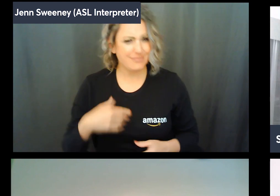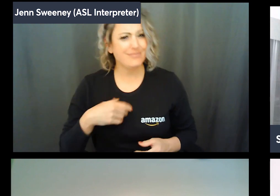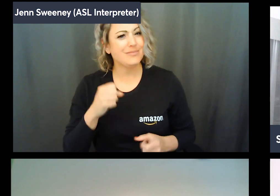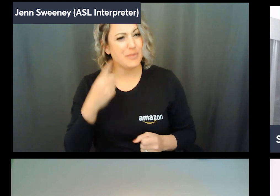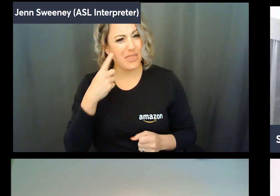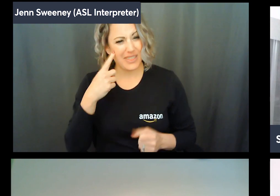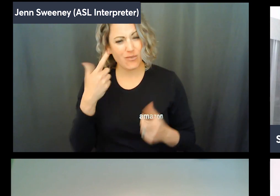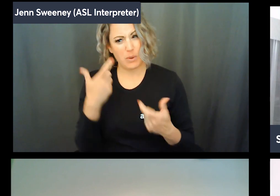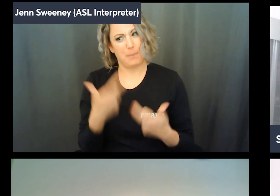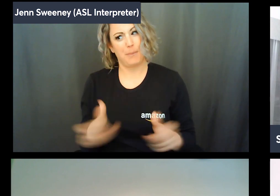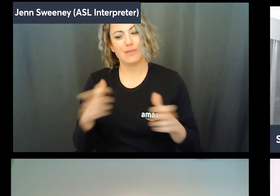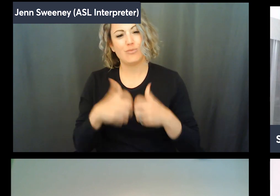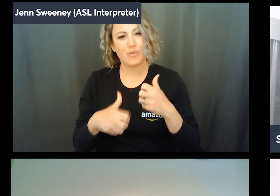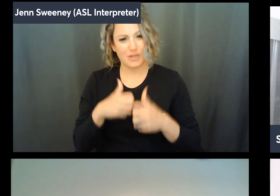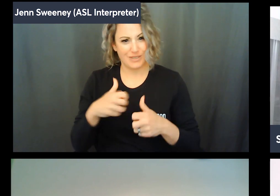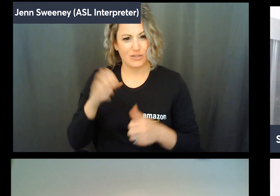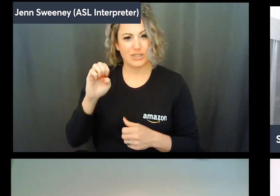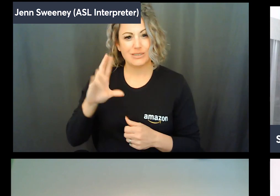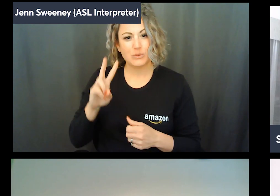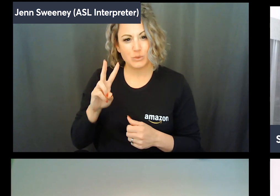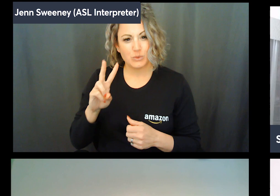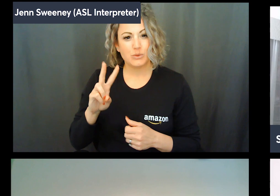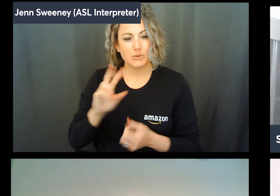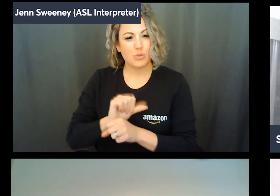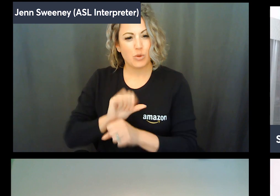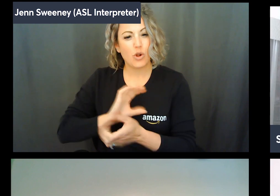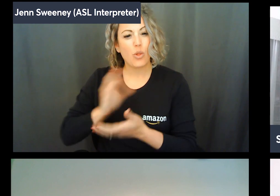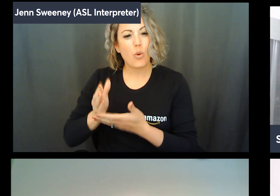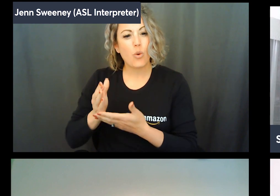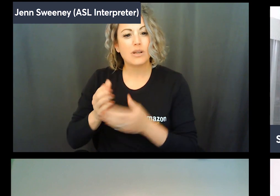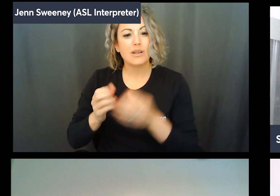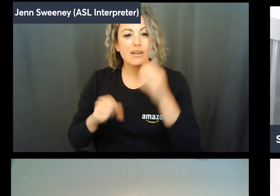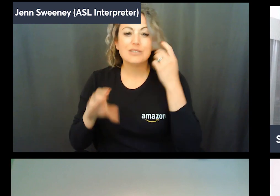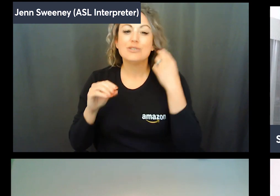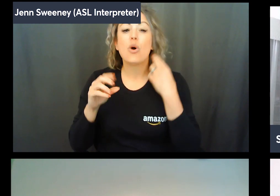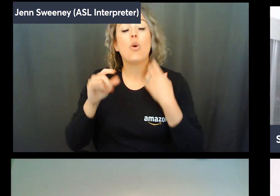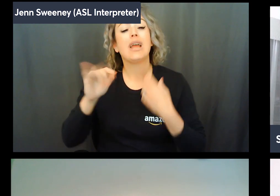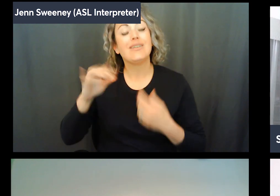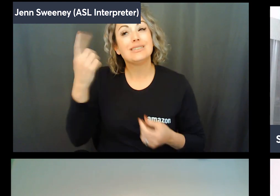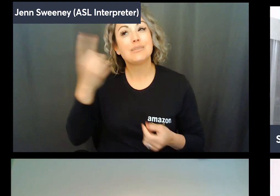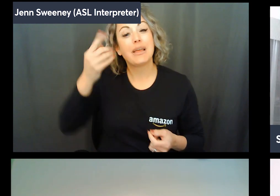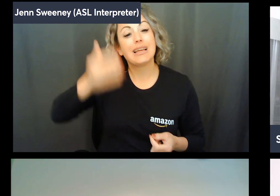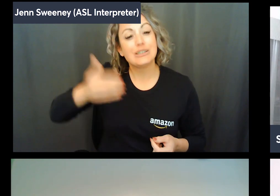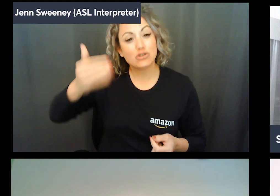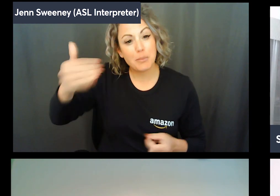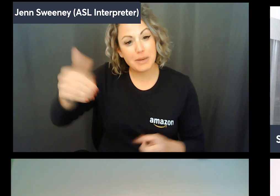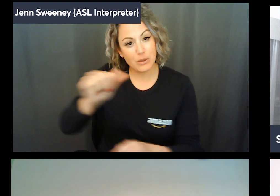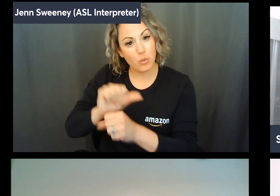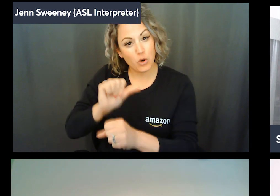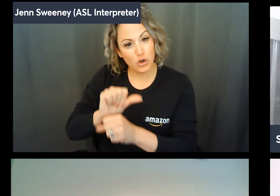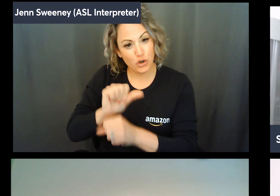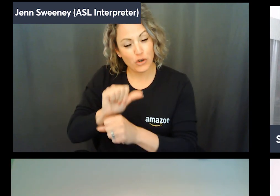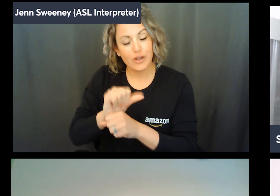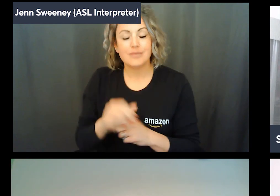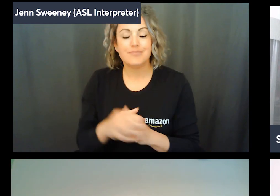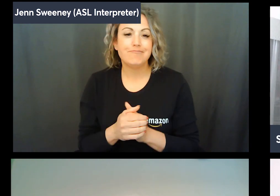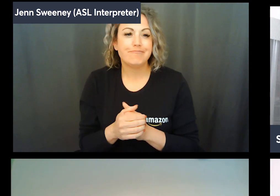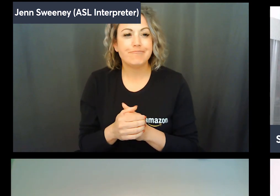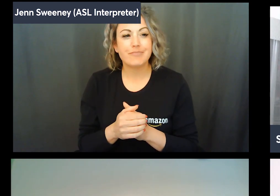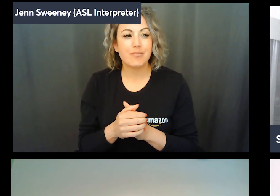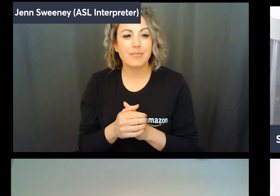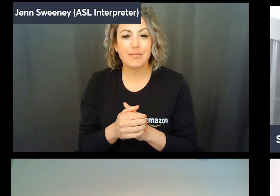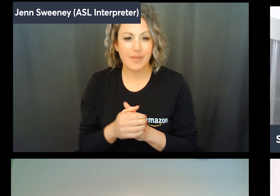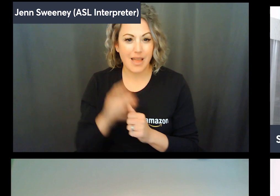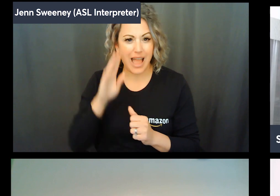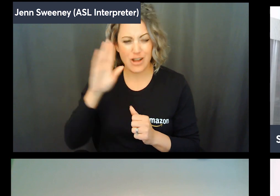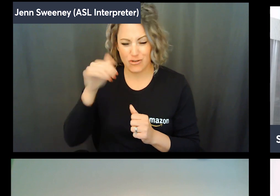problems that these type of workloads run into, which is that maybe I have something that's intermittent work that I need to do. Like for I